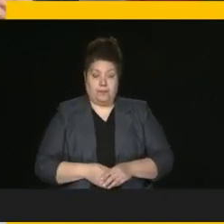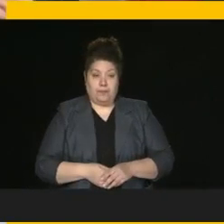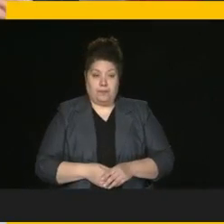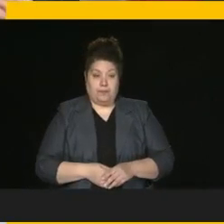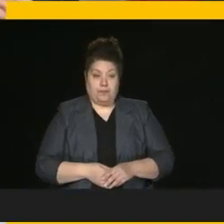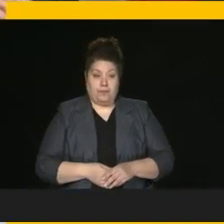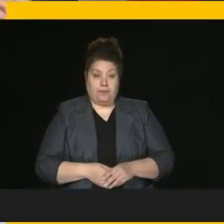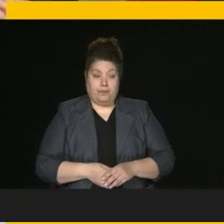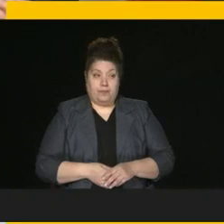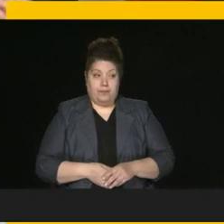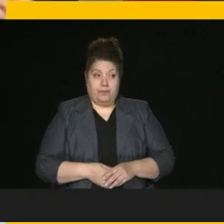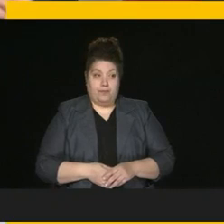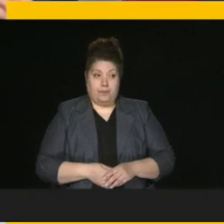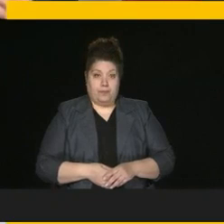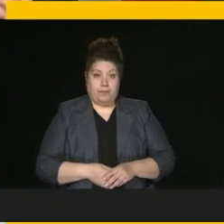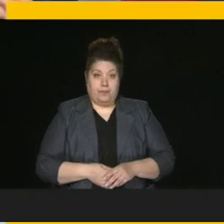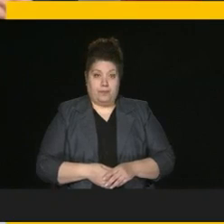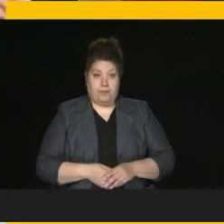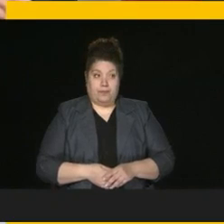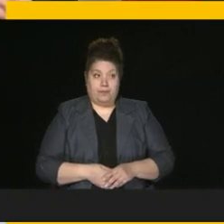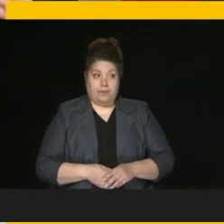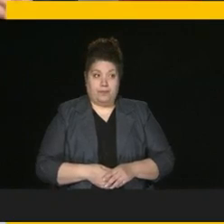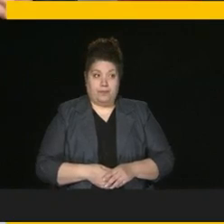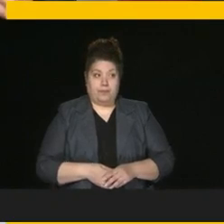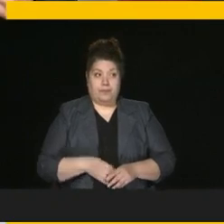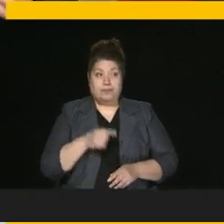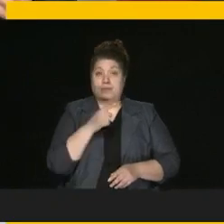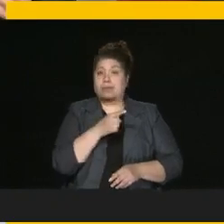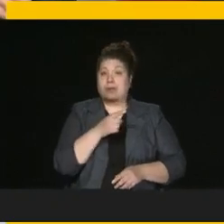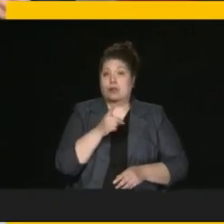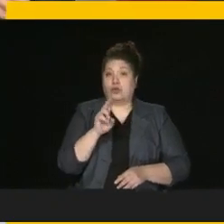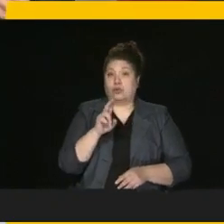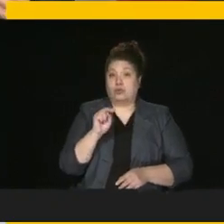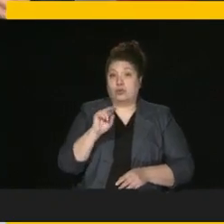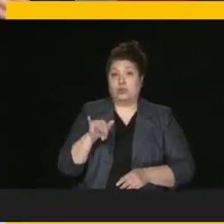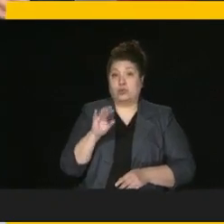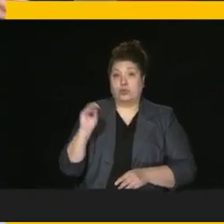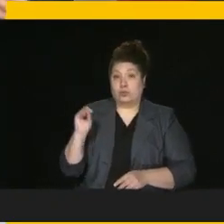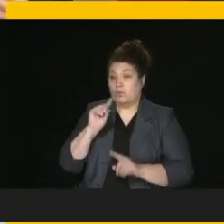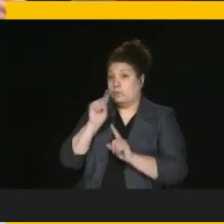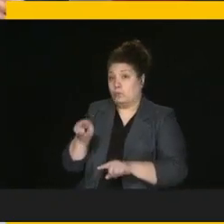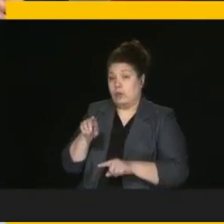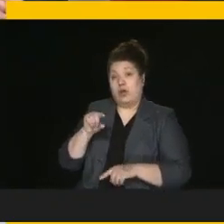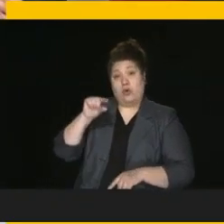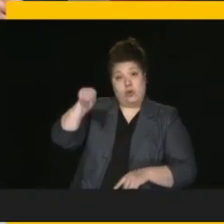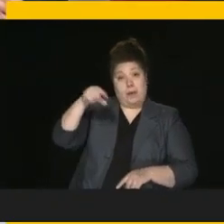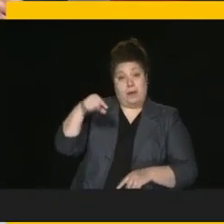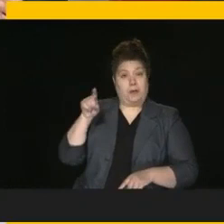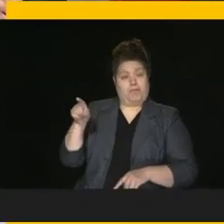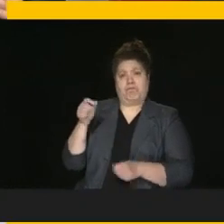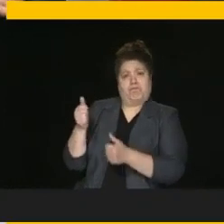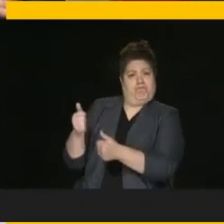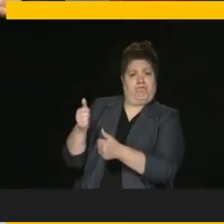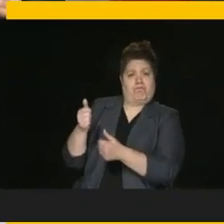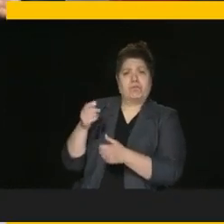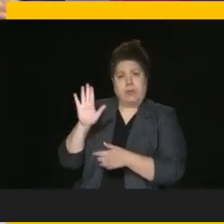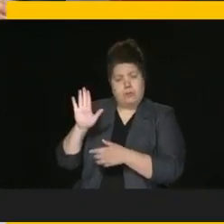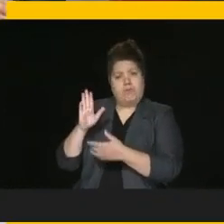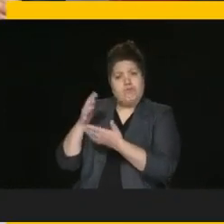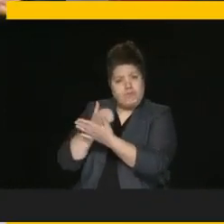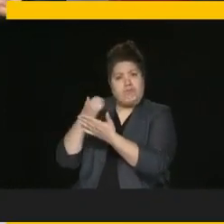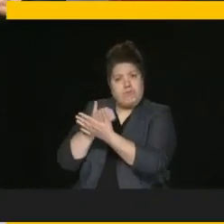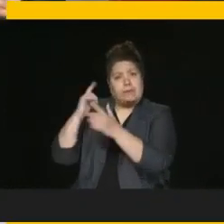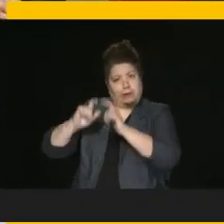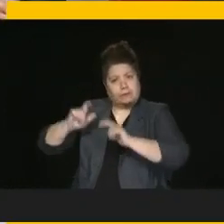replying, Quebec has done a good job to test its population. We know that